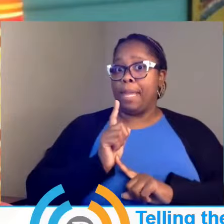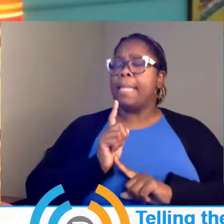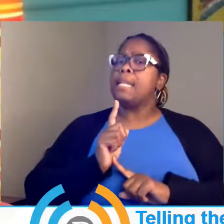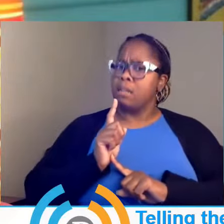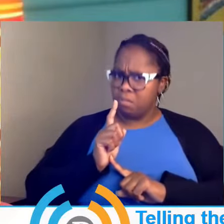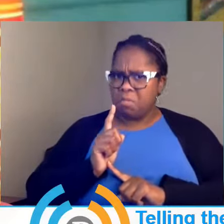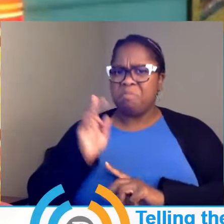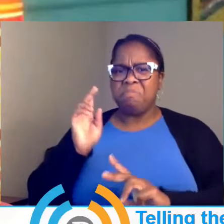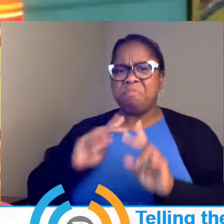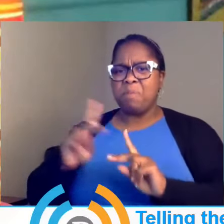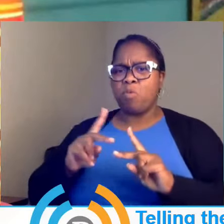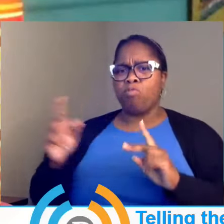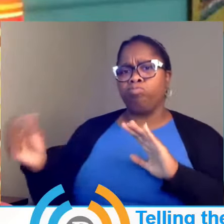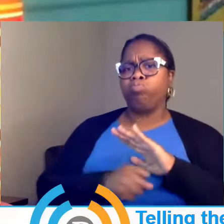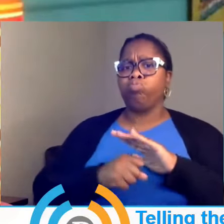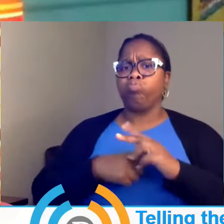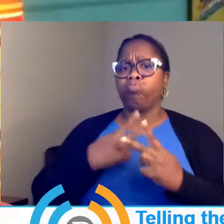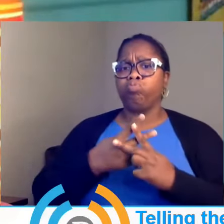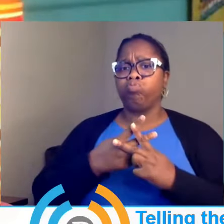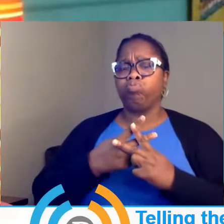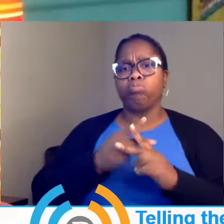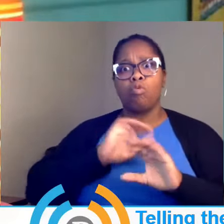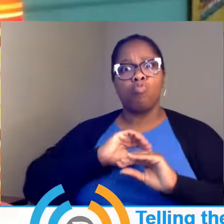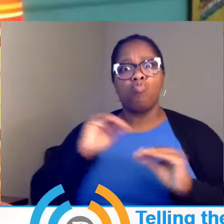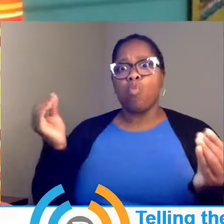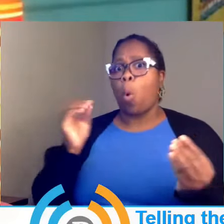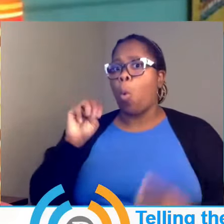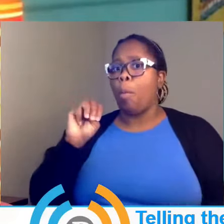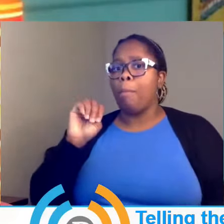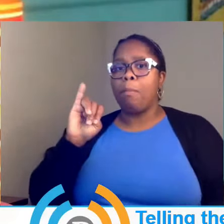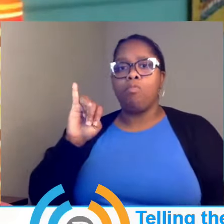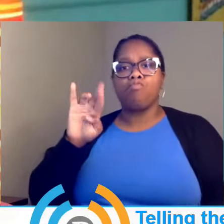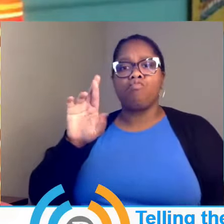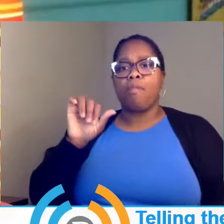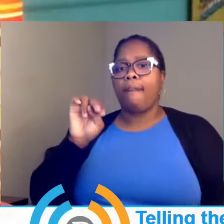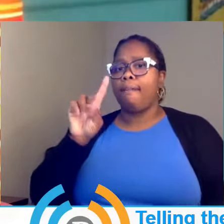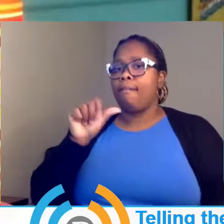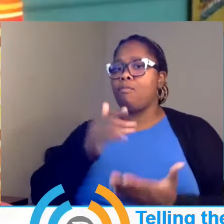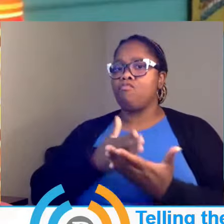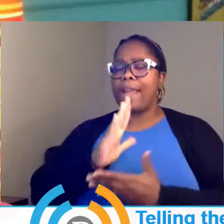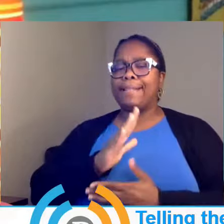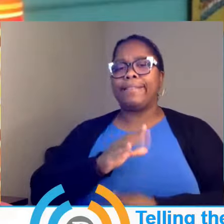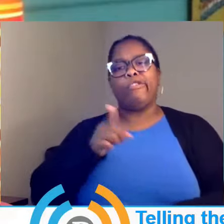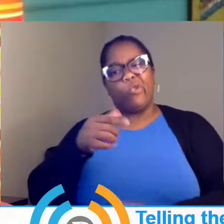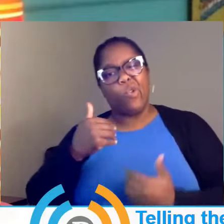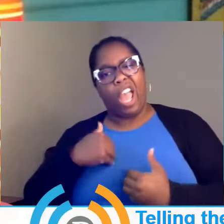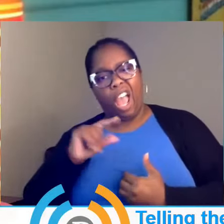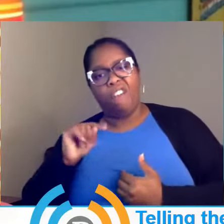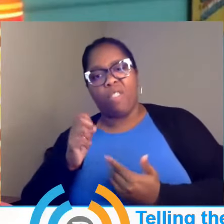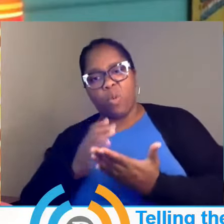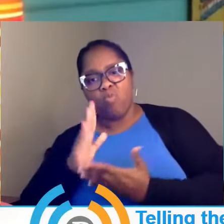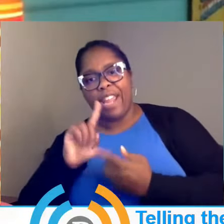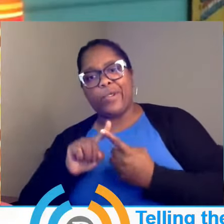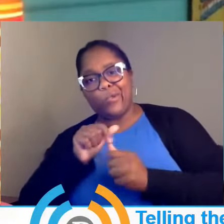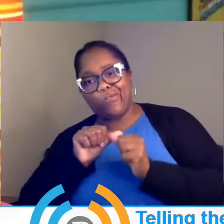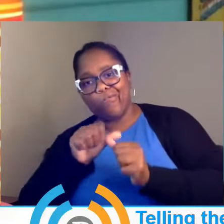being detained and not being read their Miranda rights. Later being released with personal effects missing. Some just